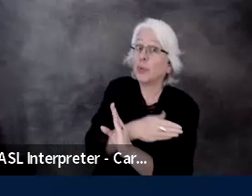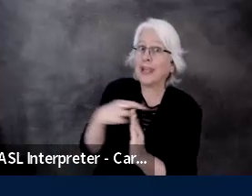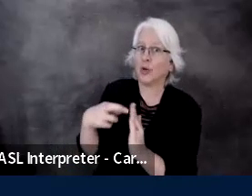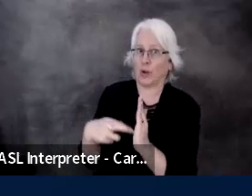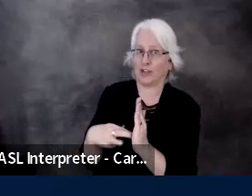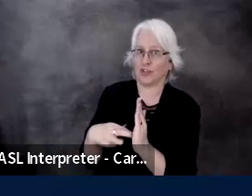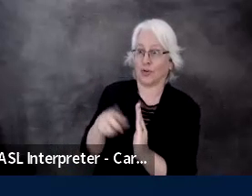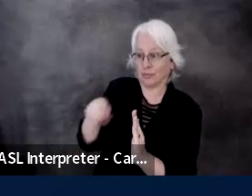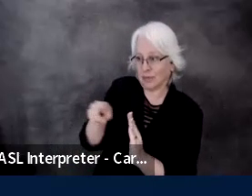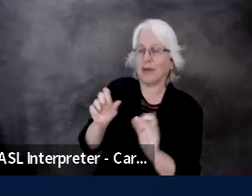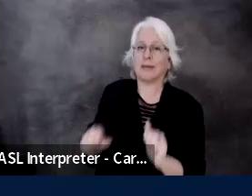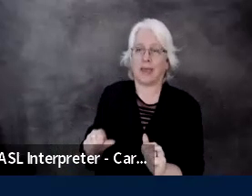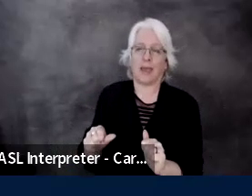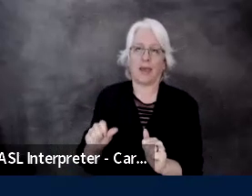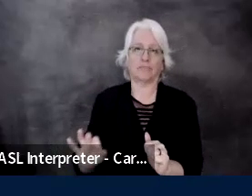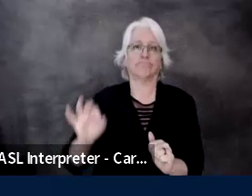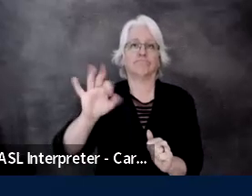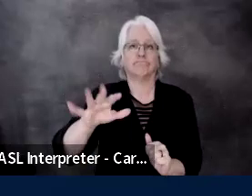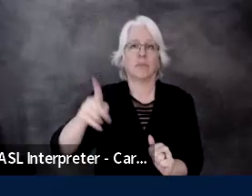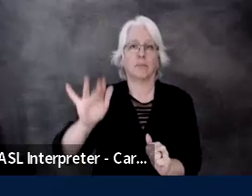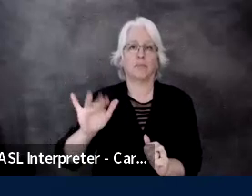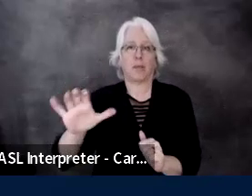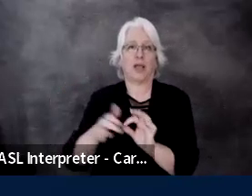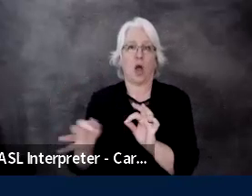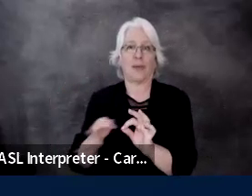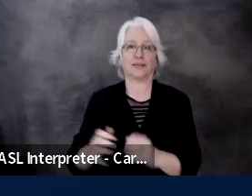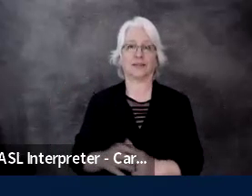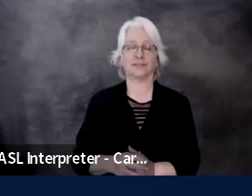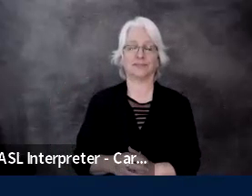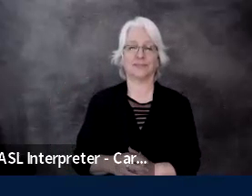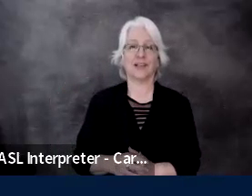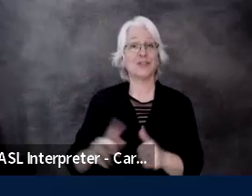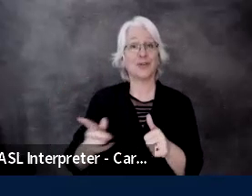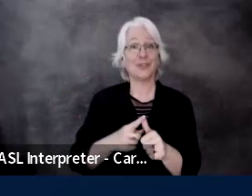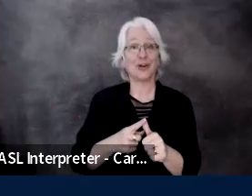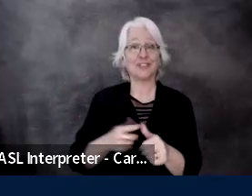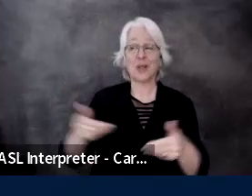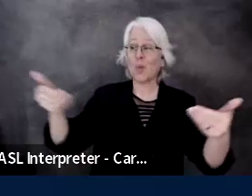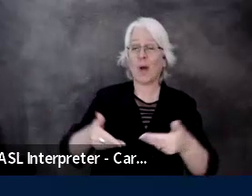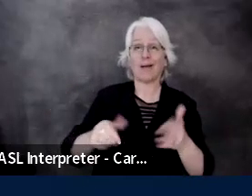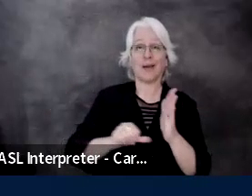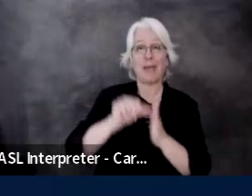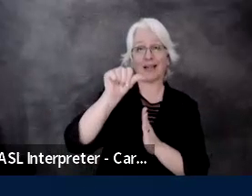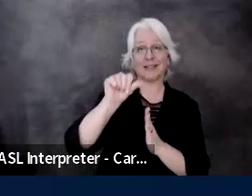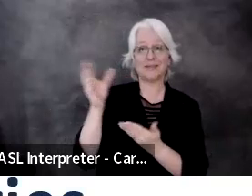provide public comments. Let us begin by welcoming Allison.